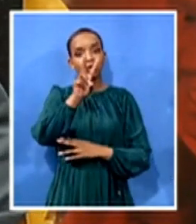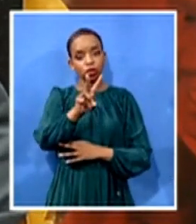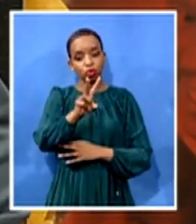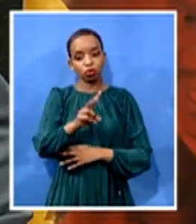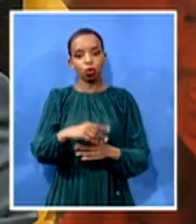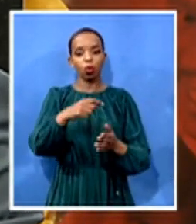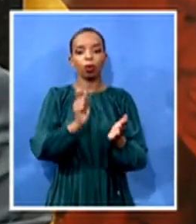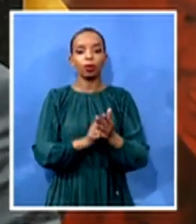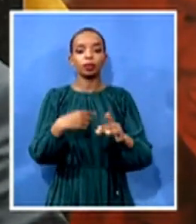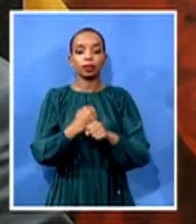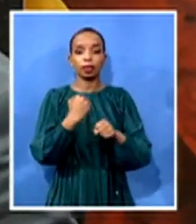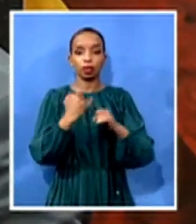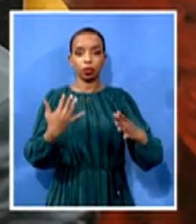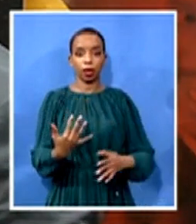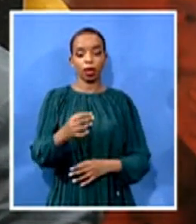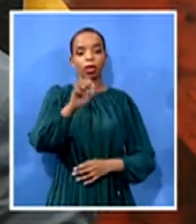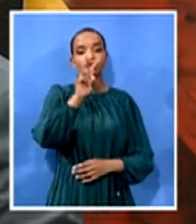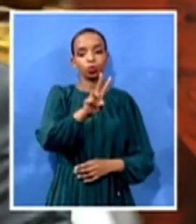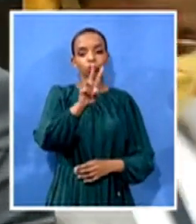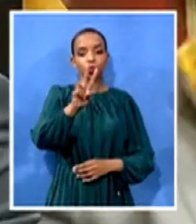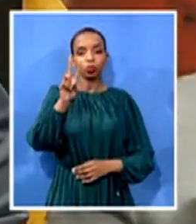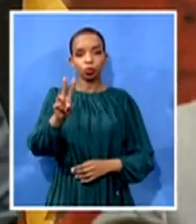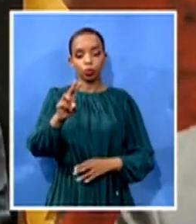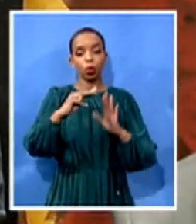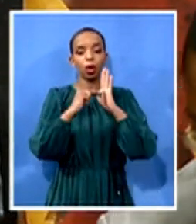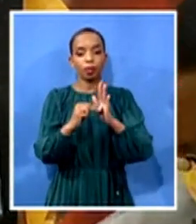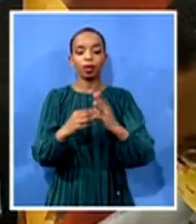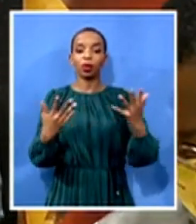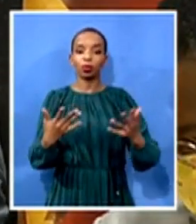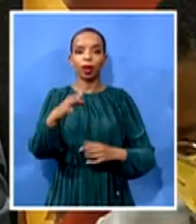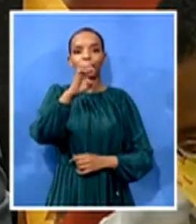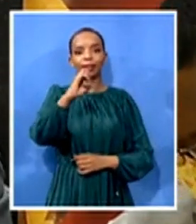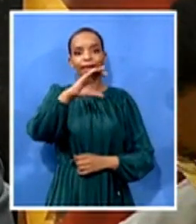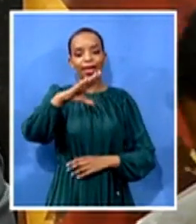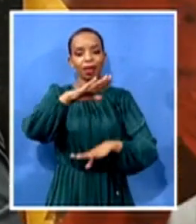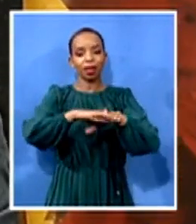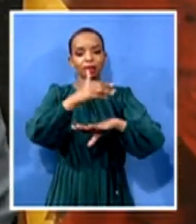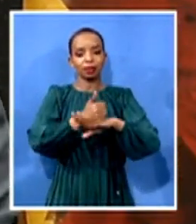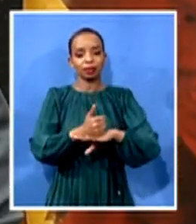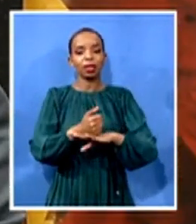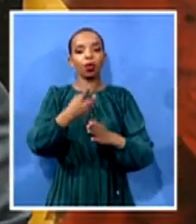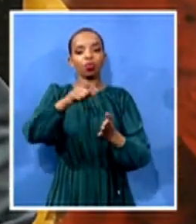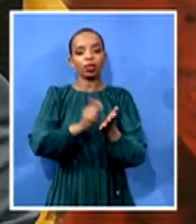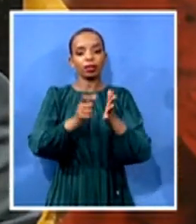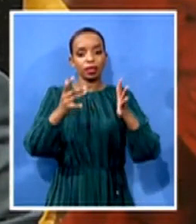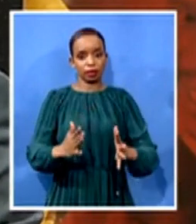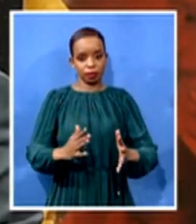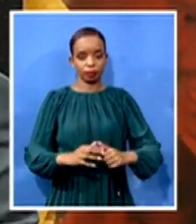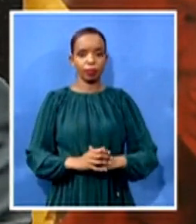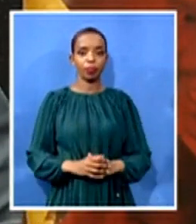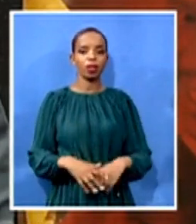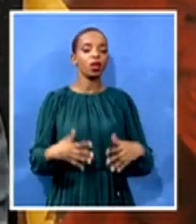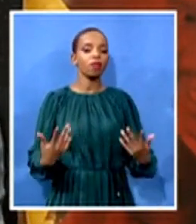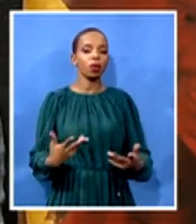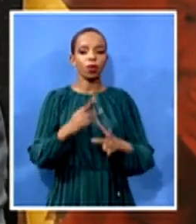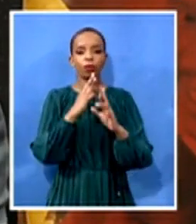222.8 million to Eastern Cape-based contractors for refurbishment of 34 health facilities across